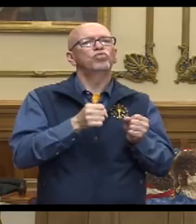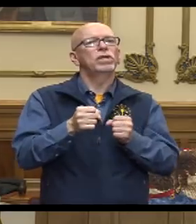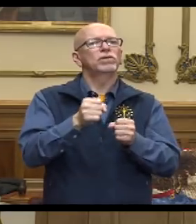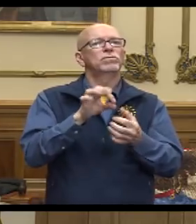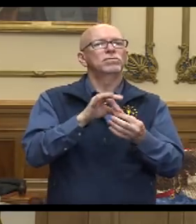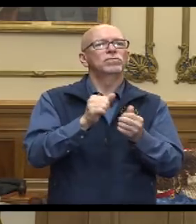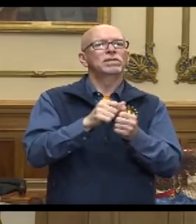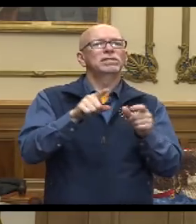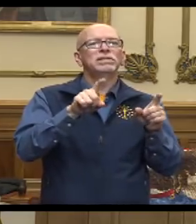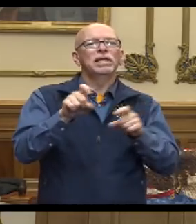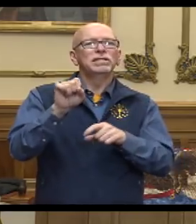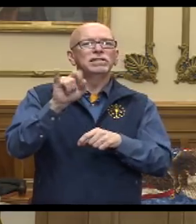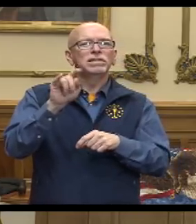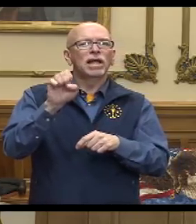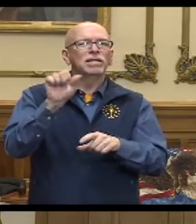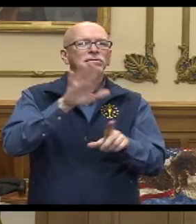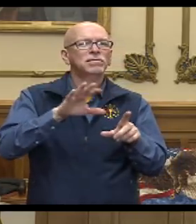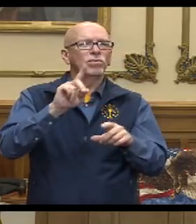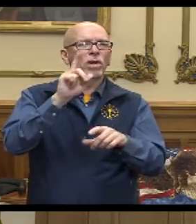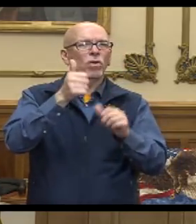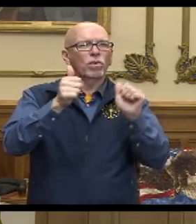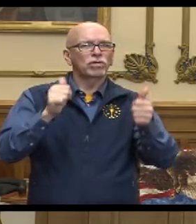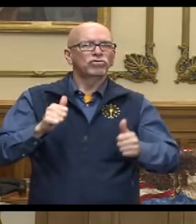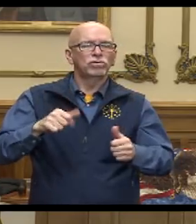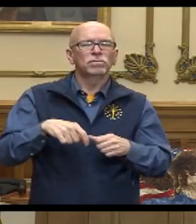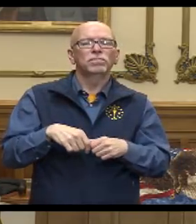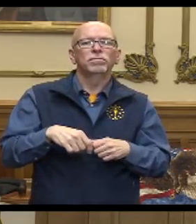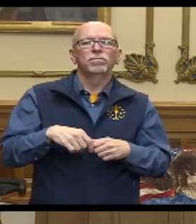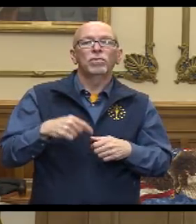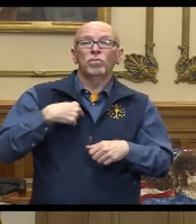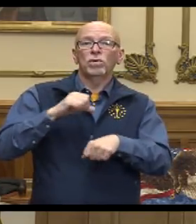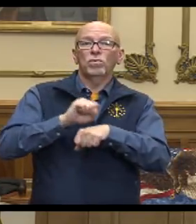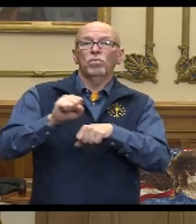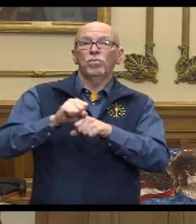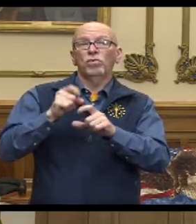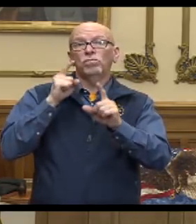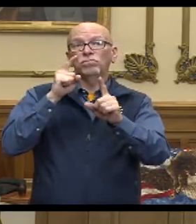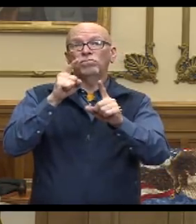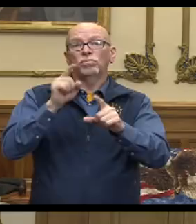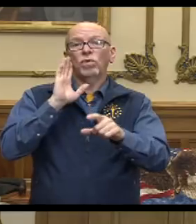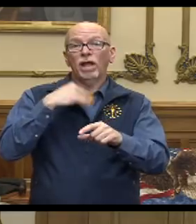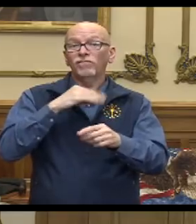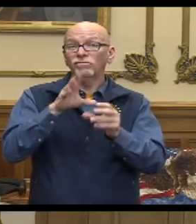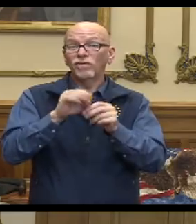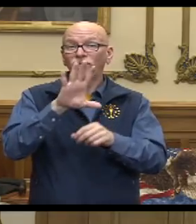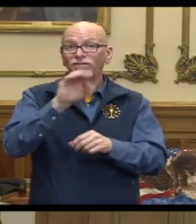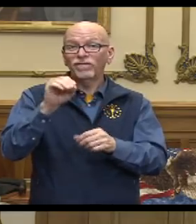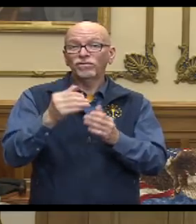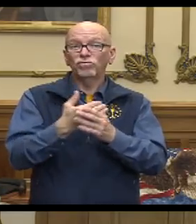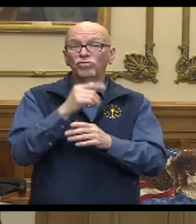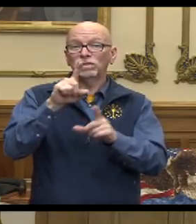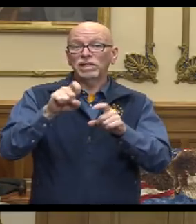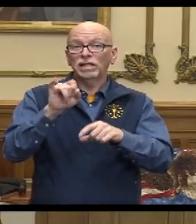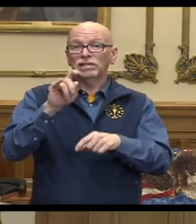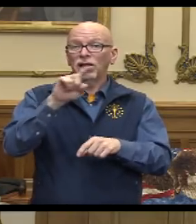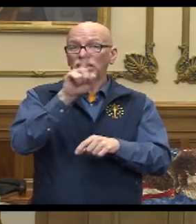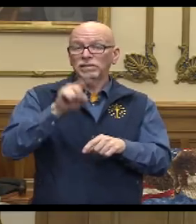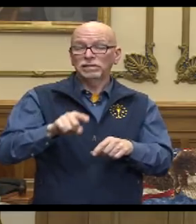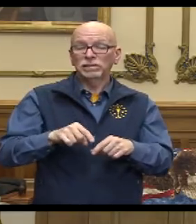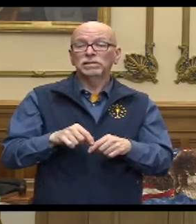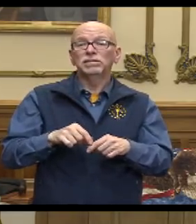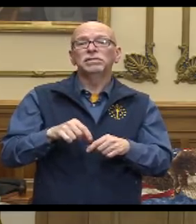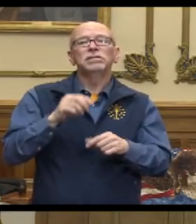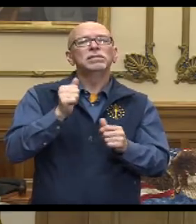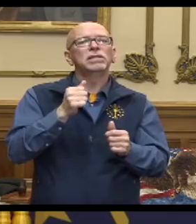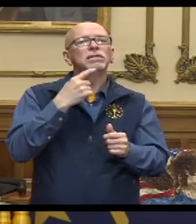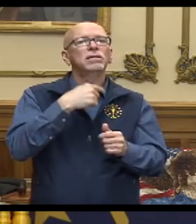around the testing sites and their locations. And as we work towards getting to that 50 testing site goals, can you share with us a little bit